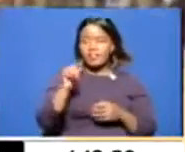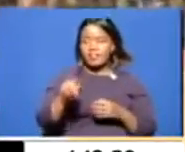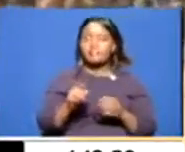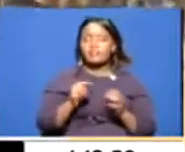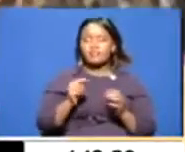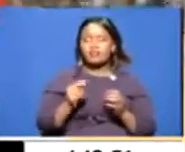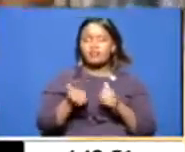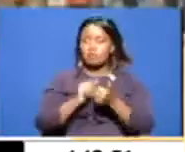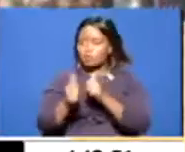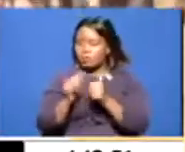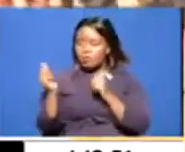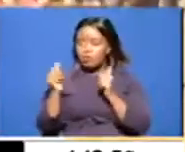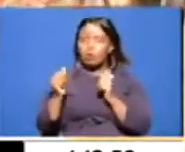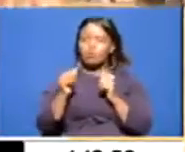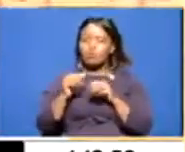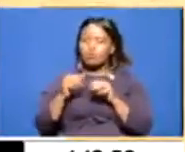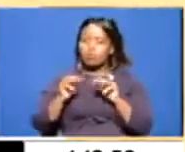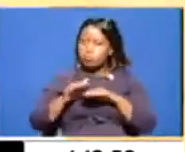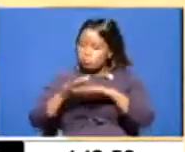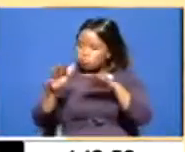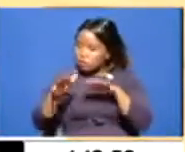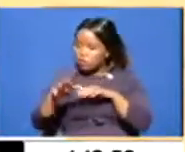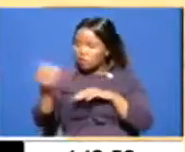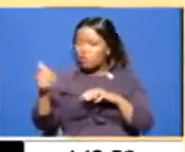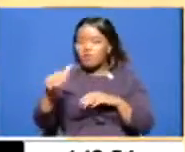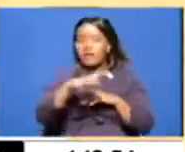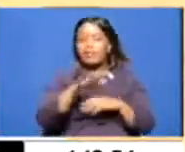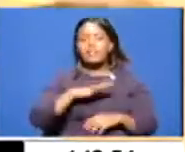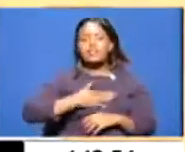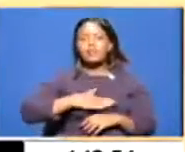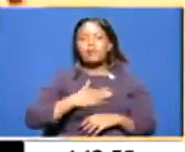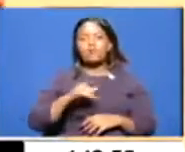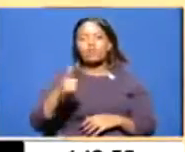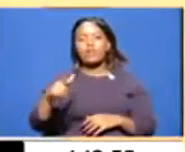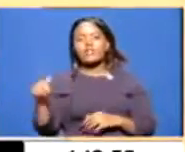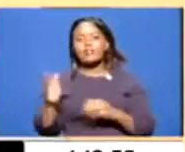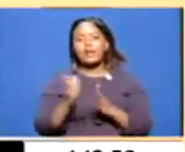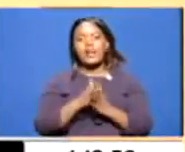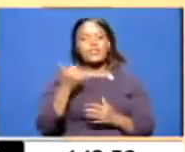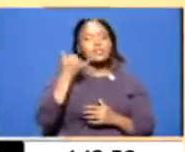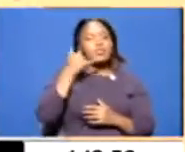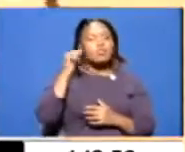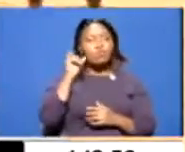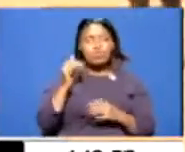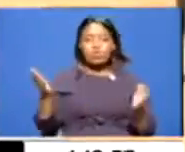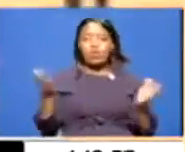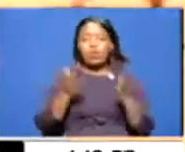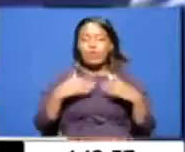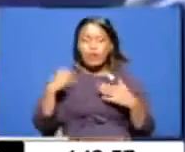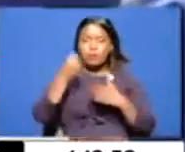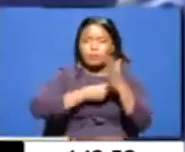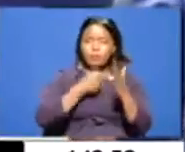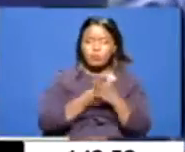extended to other areas within Laikipia, Baringo, Samburu and Isiolo counties that forms the initiative in an effort to preach